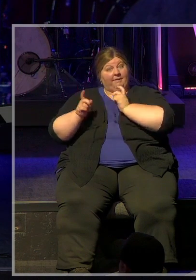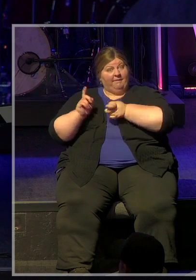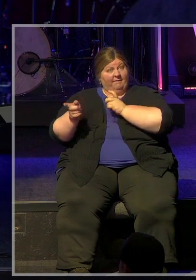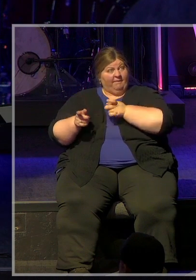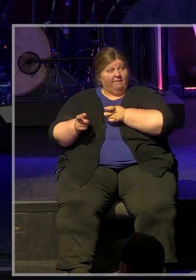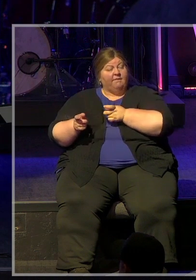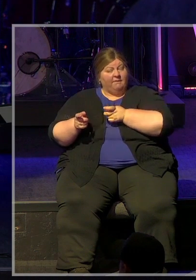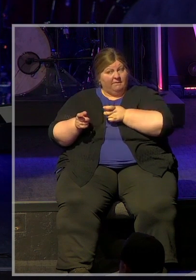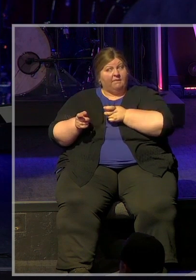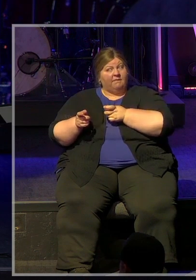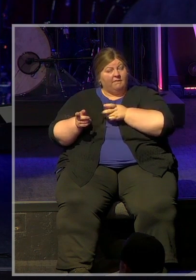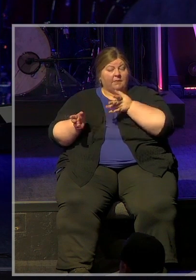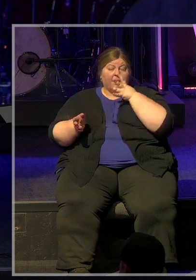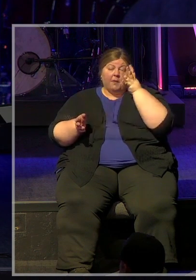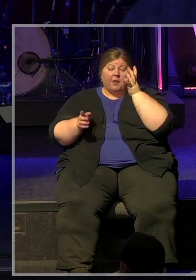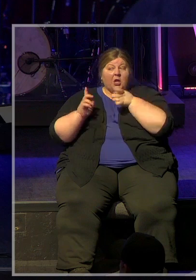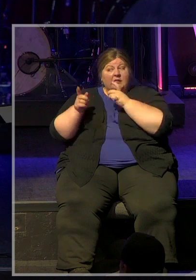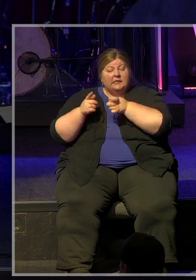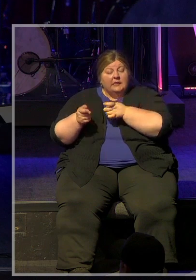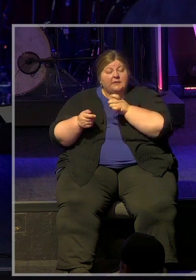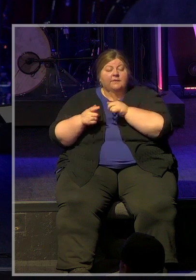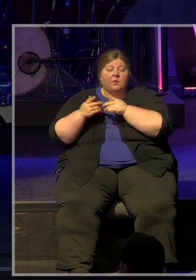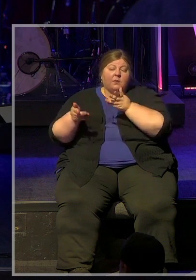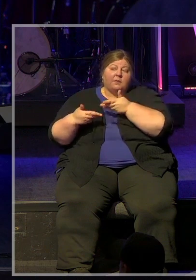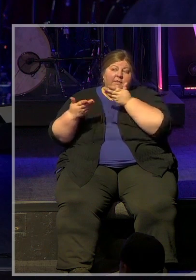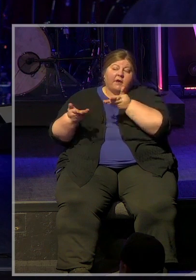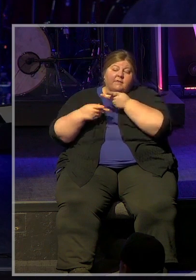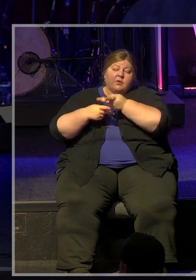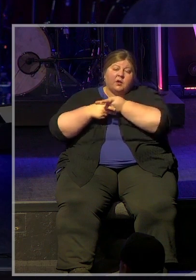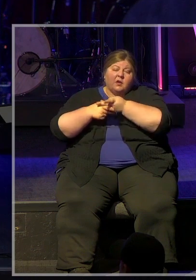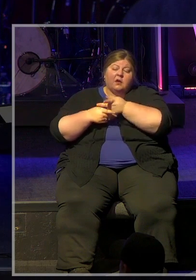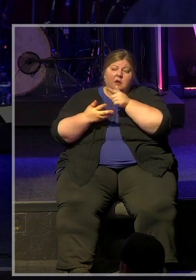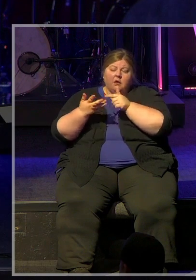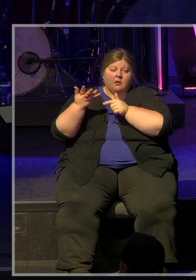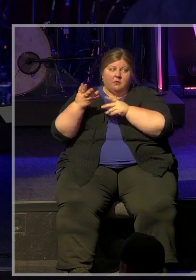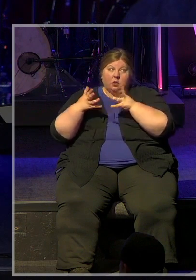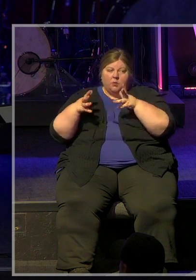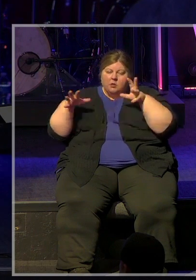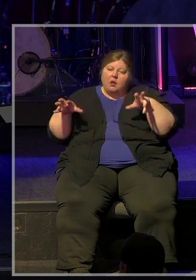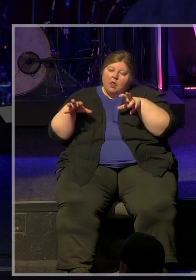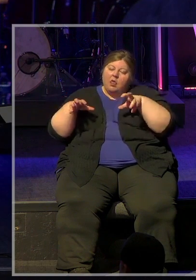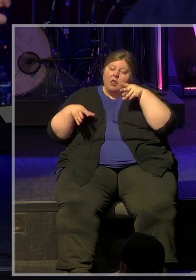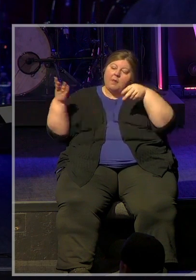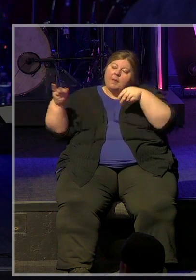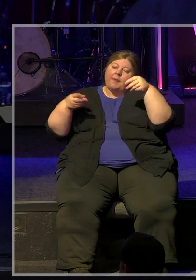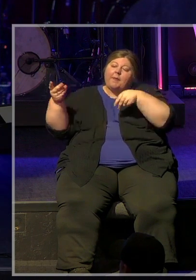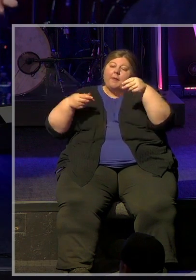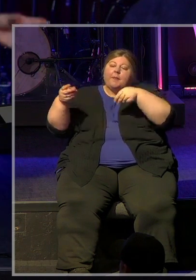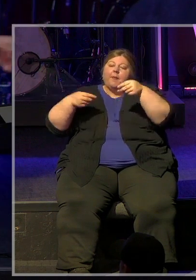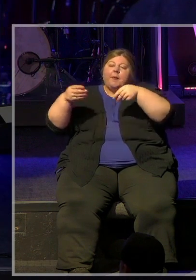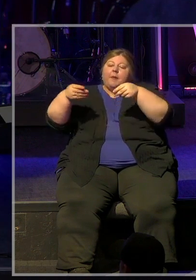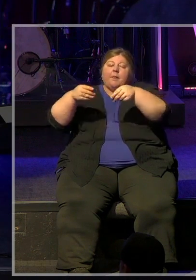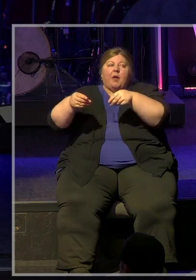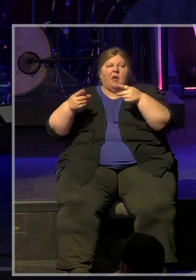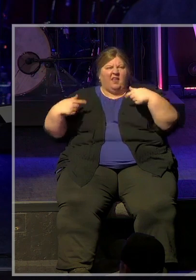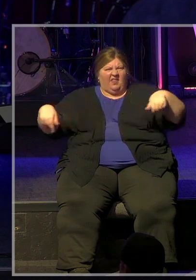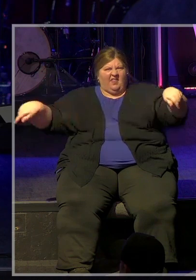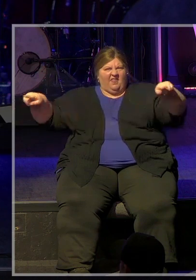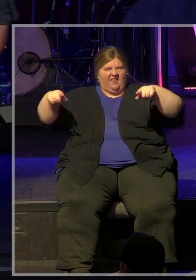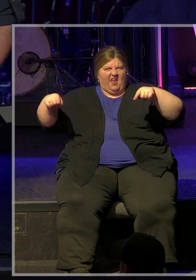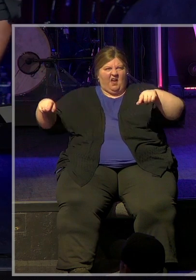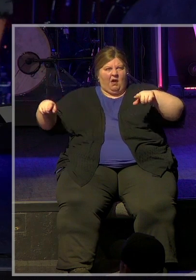there's gifts that parents give or provide for it. There's so much that goes into it that other people incur the cost